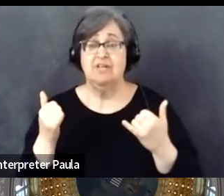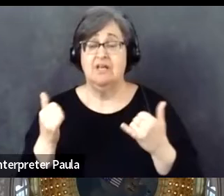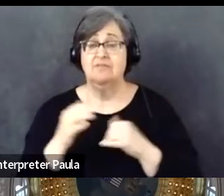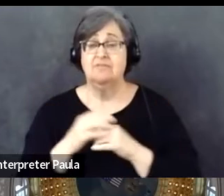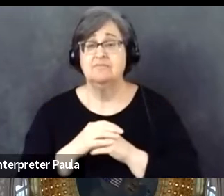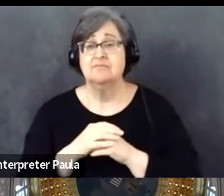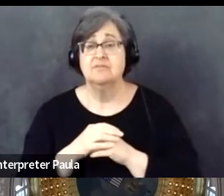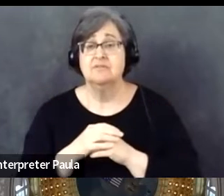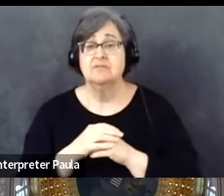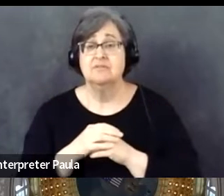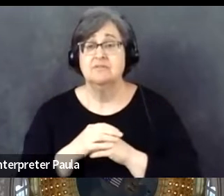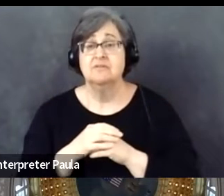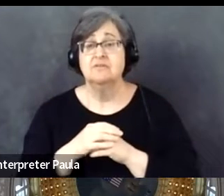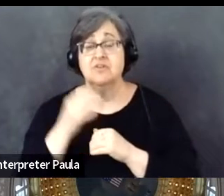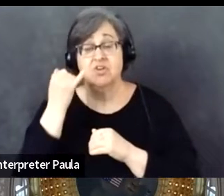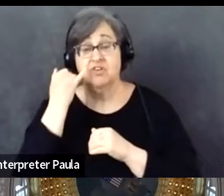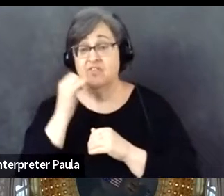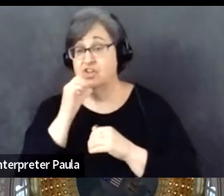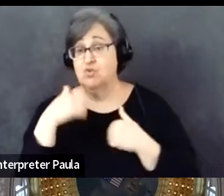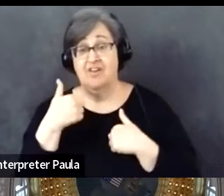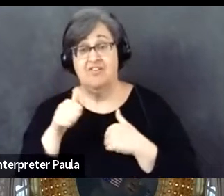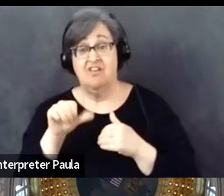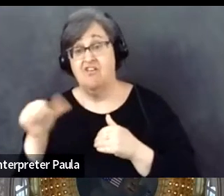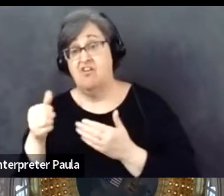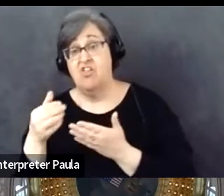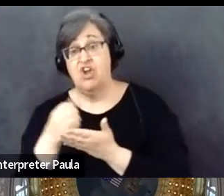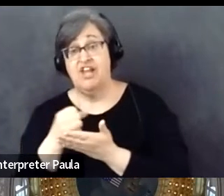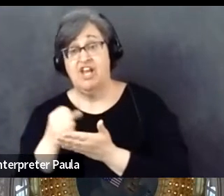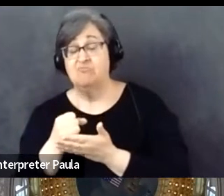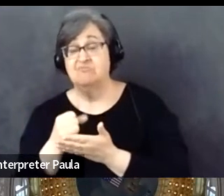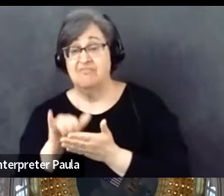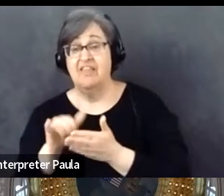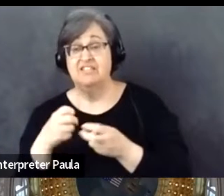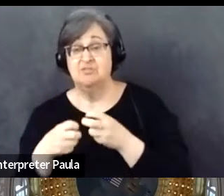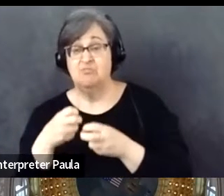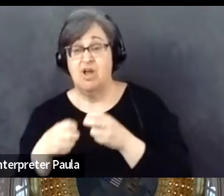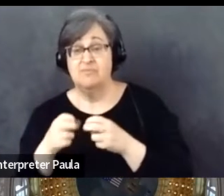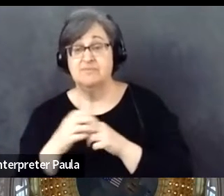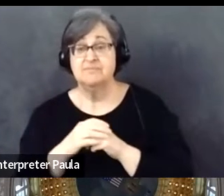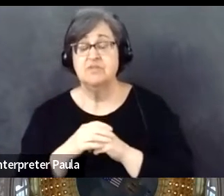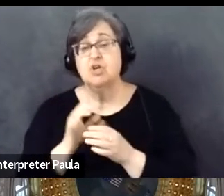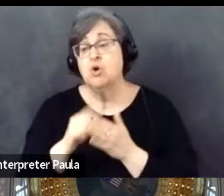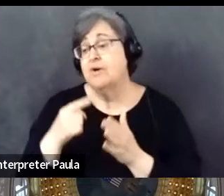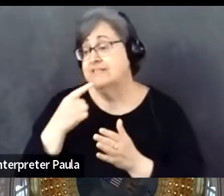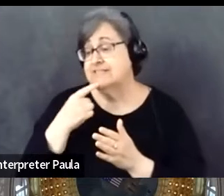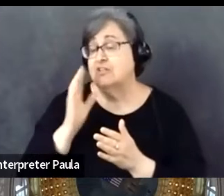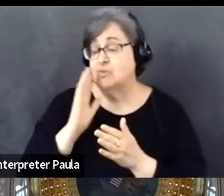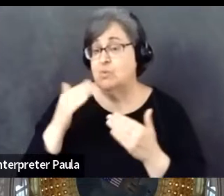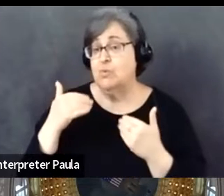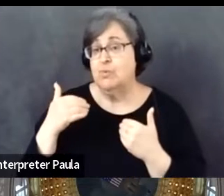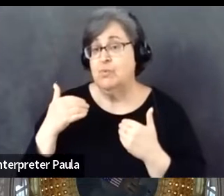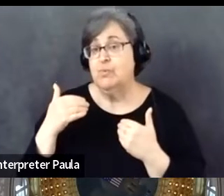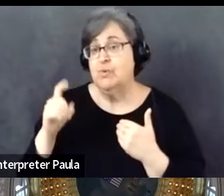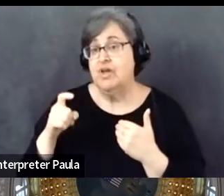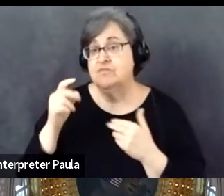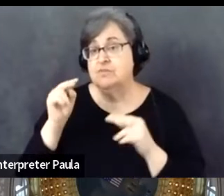But if you're not having other income come in, that could be a problem. And so I think that what you're saying is we'll have to